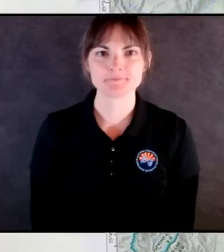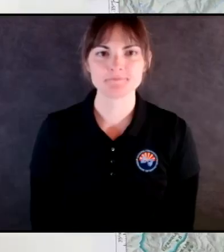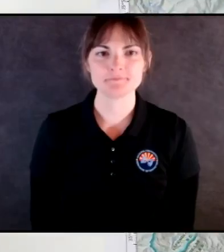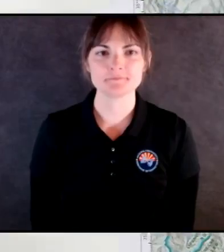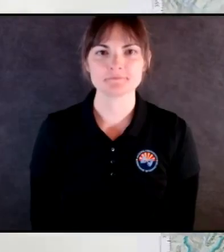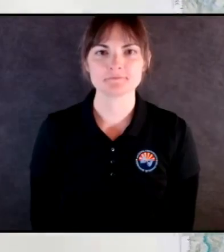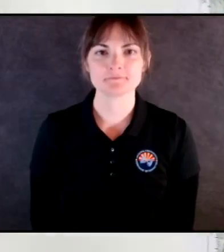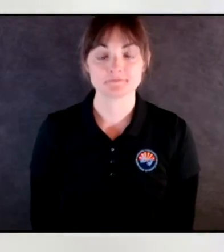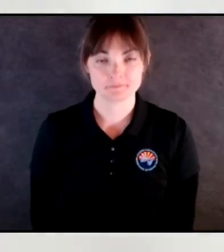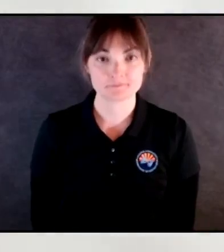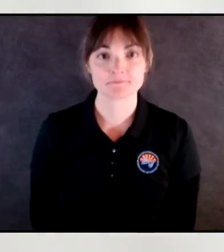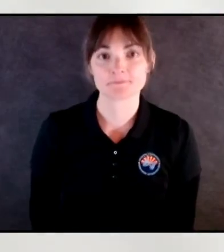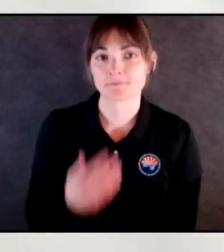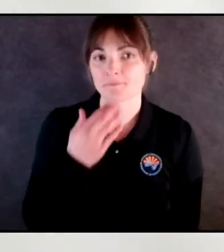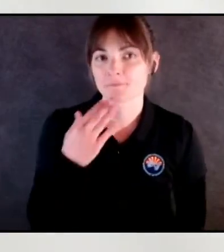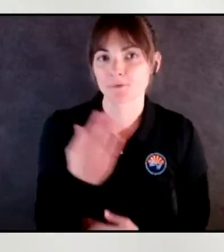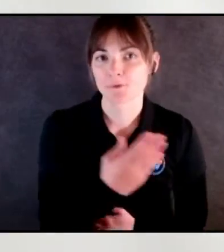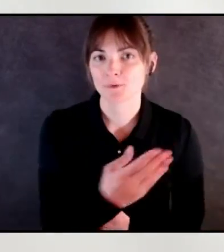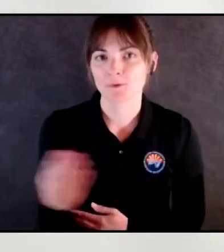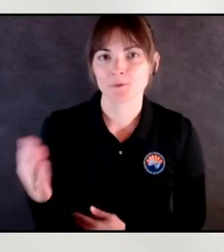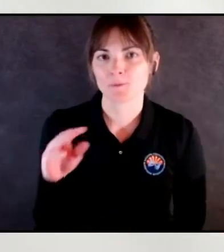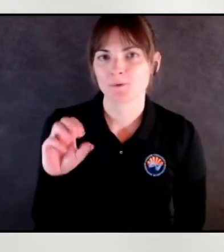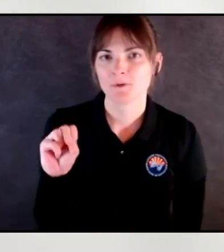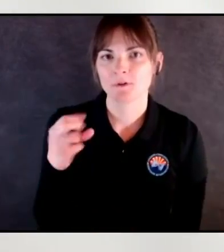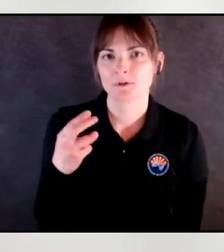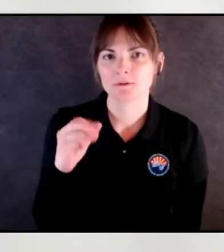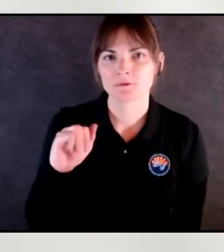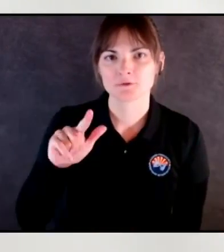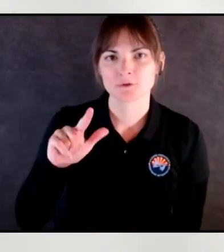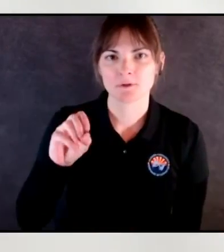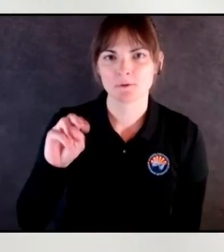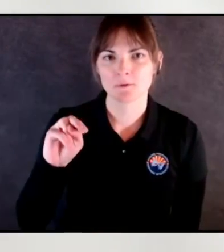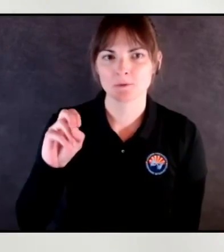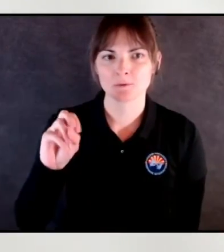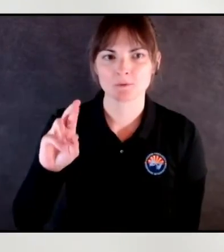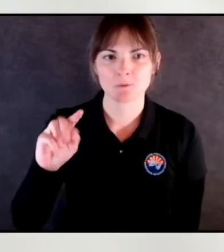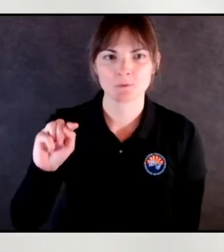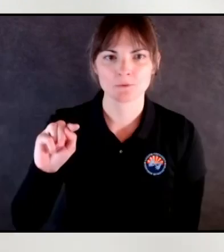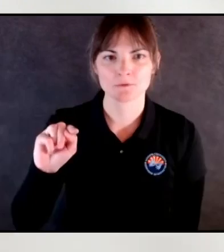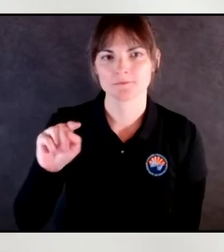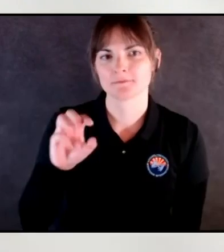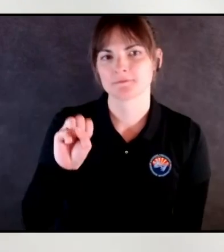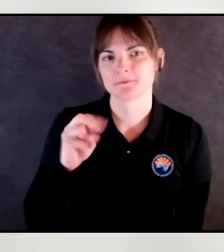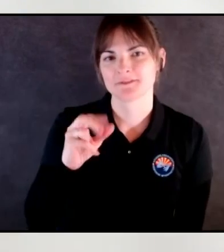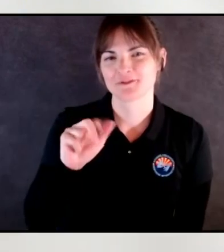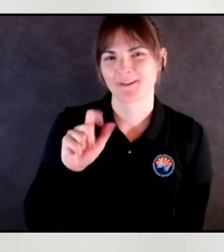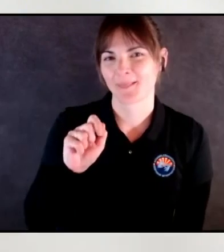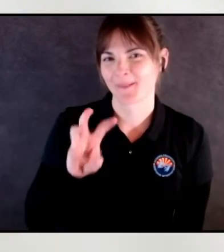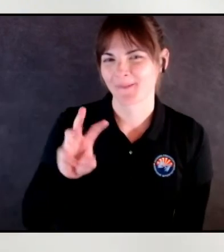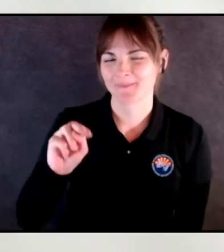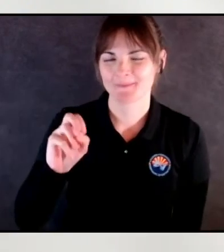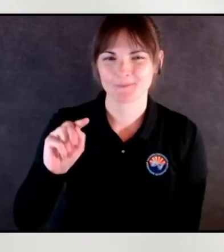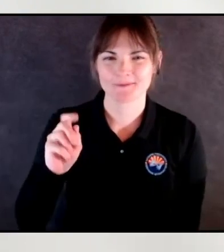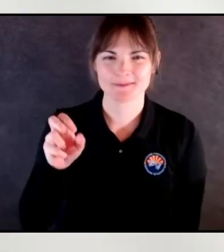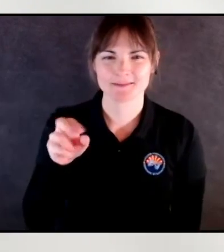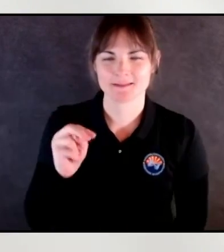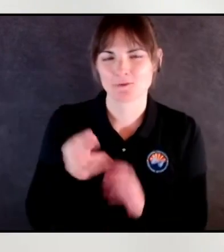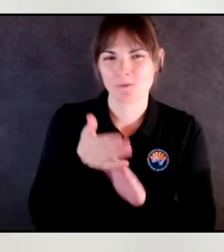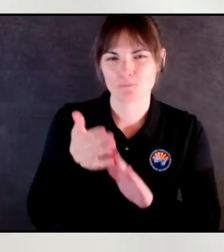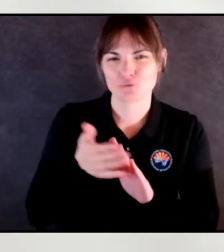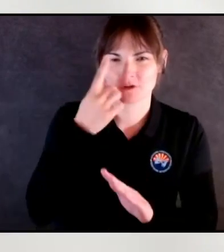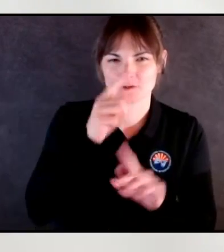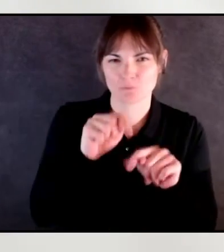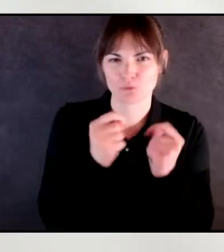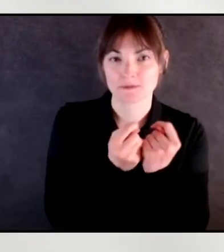All right. Good morning, Shiloh Norton operations for Team 4. So I want to say thank you to Team 7. They